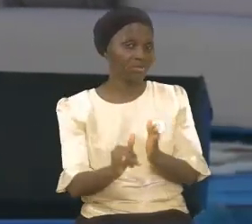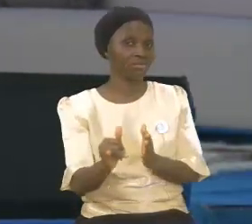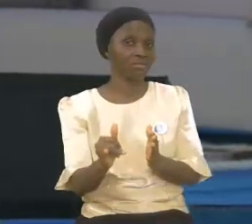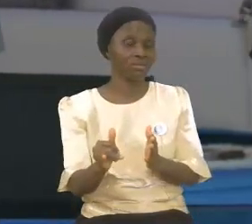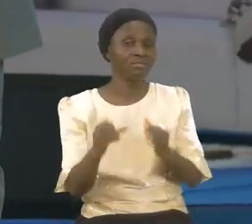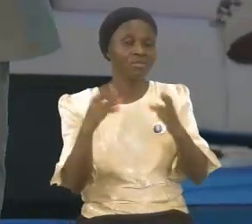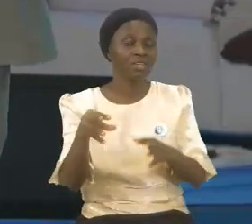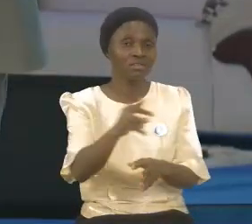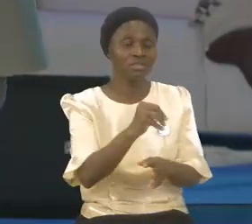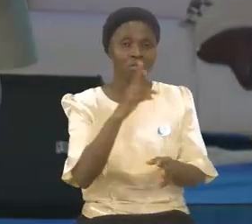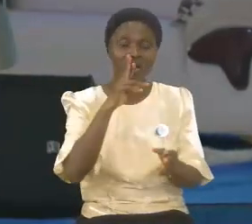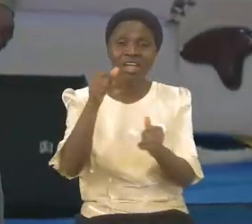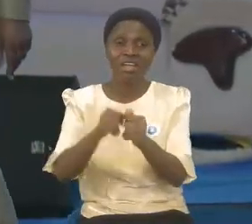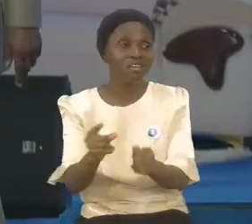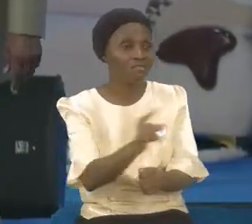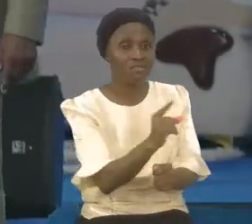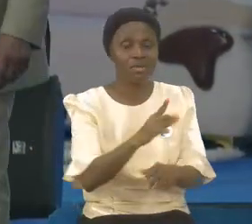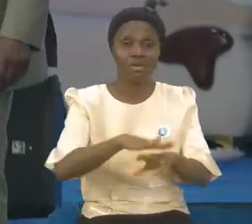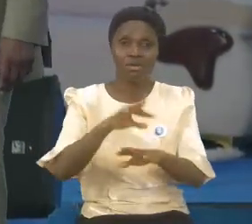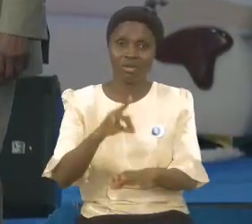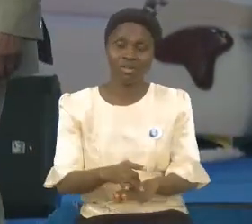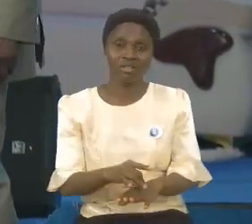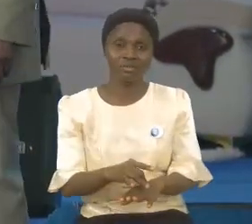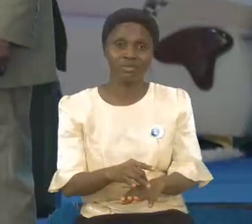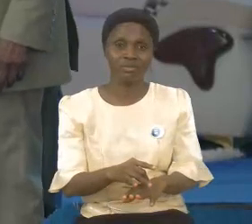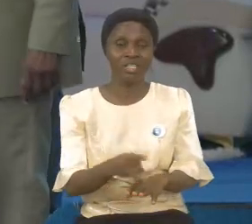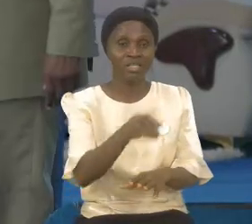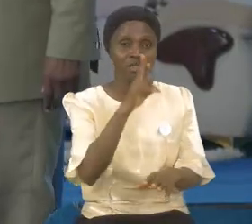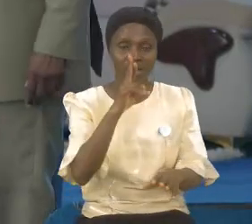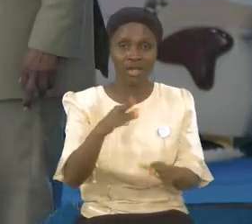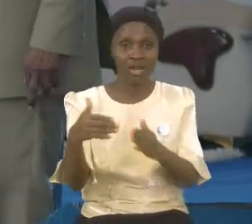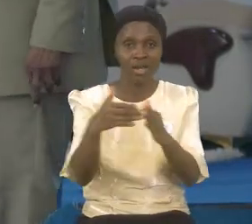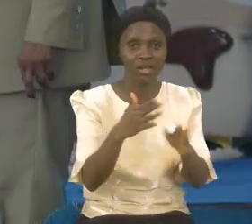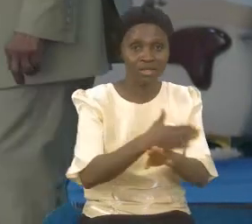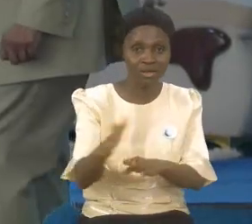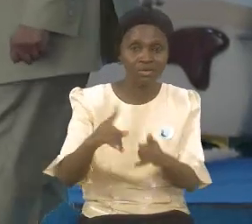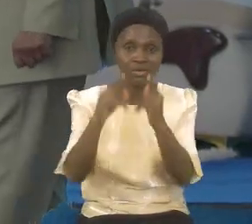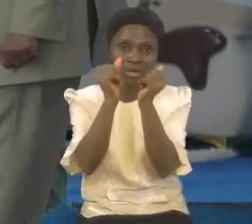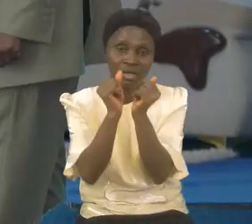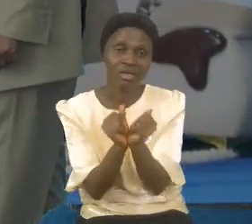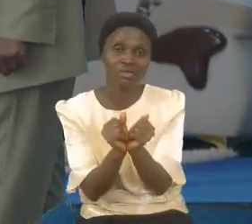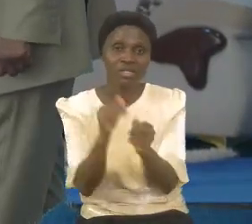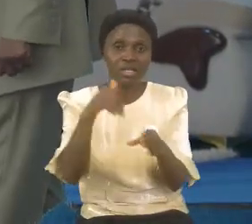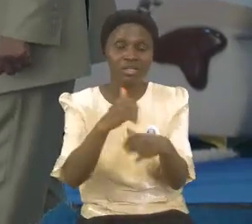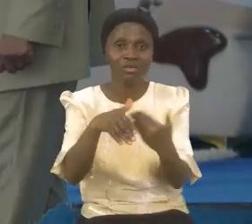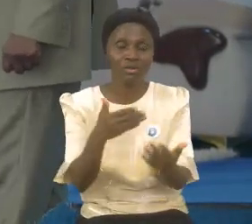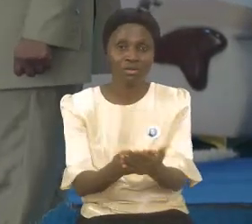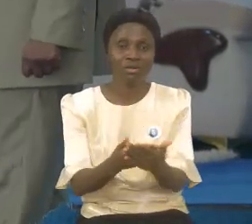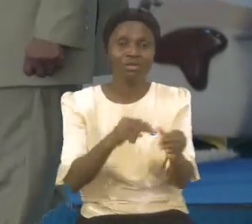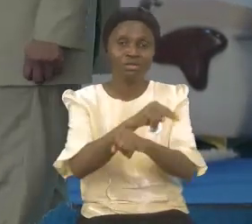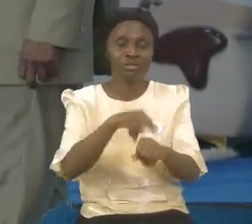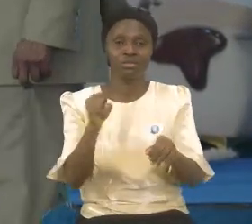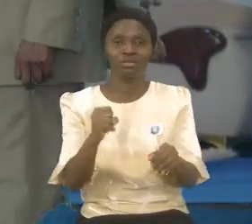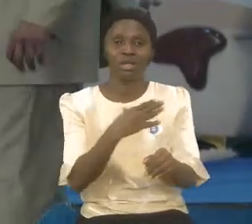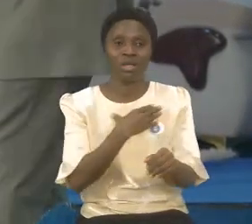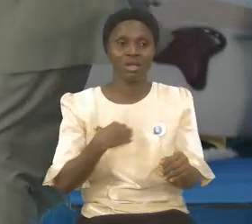on, and you'll find why. They'll be led away captive into all nations, and Jerusalem shall be trodden down